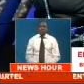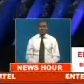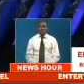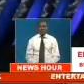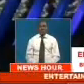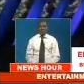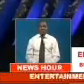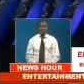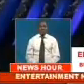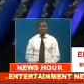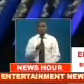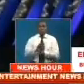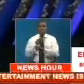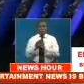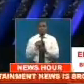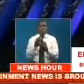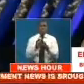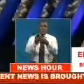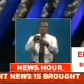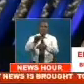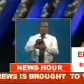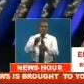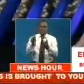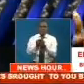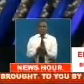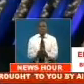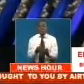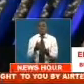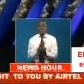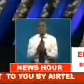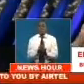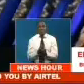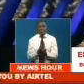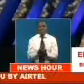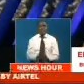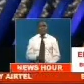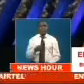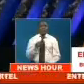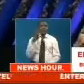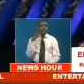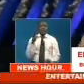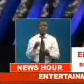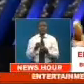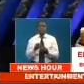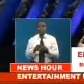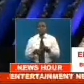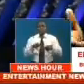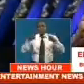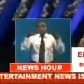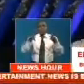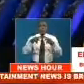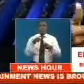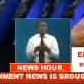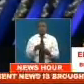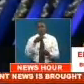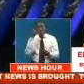Year as well. They're hard workers, they're versatile. Ghana here be something. You get talent, be trouble. Yeah. To push it up, be stubborn. You